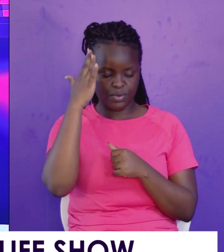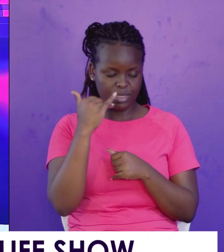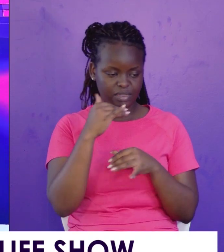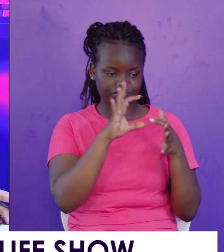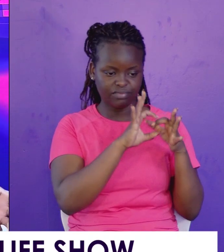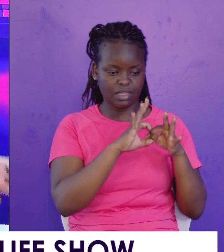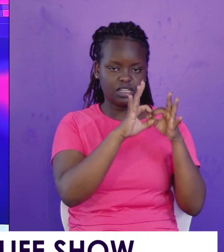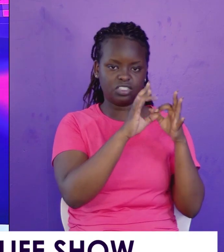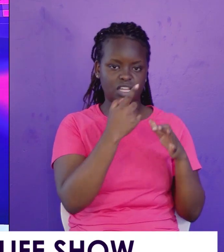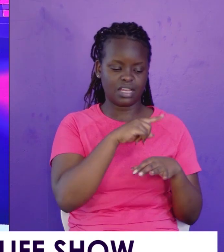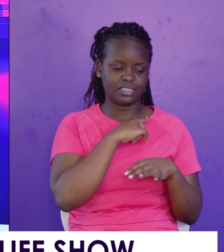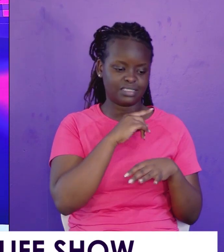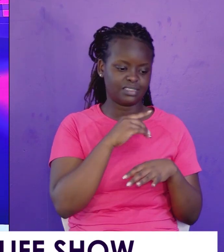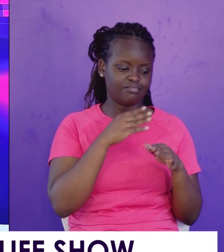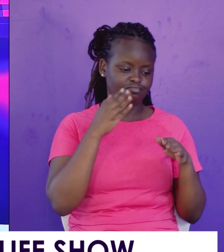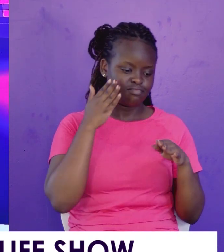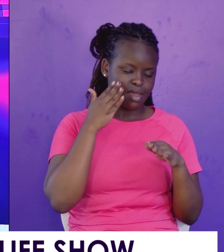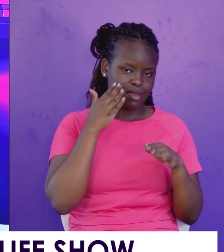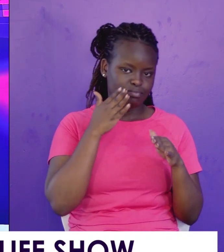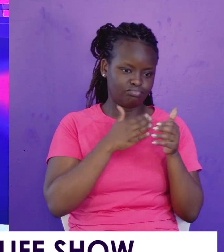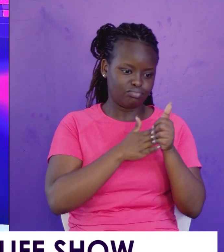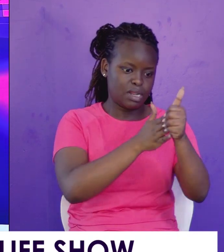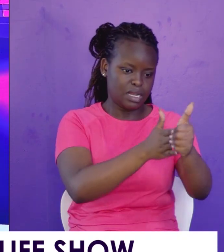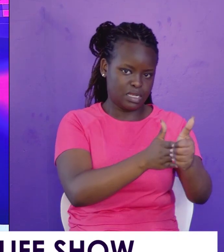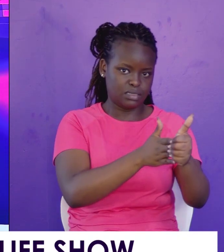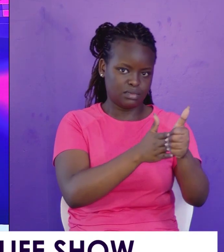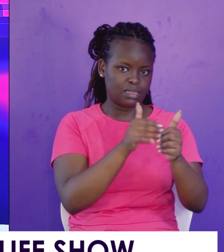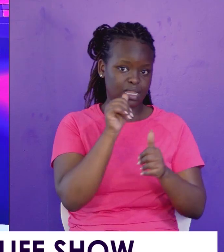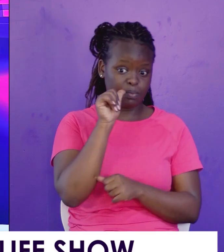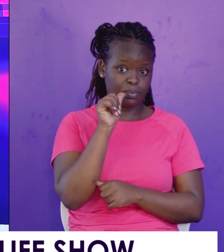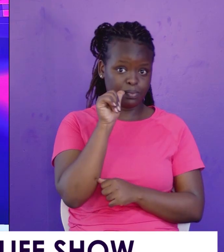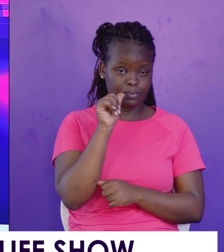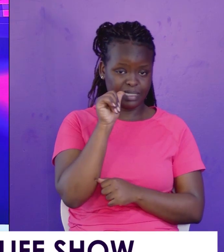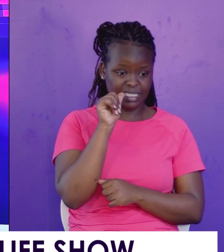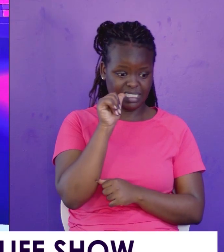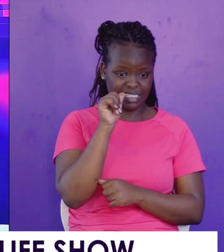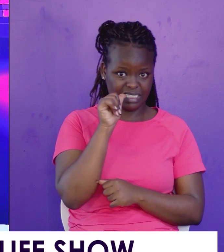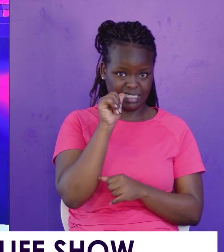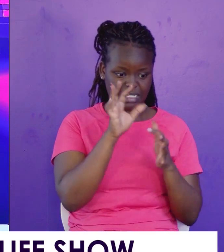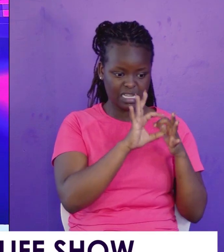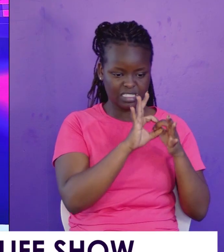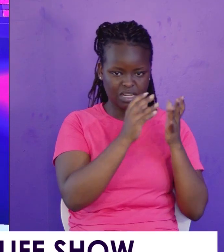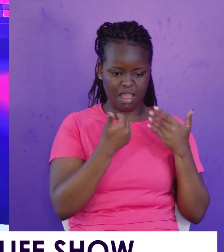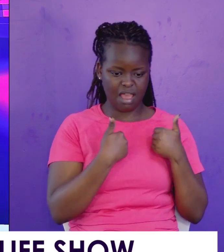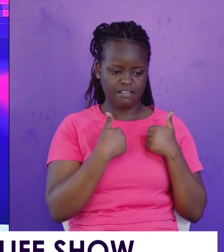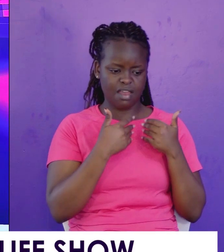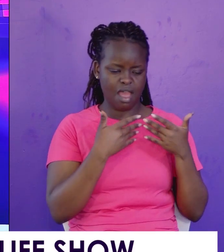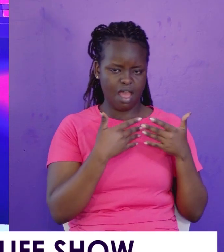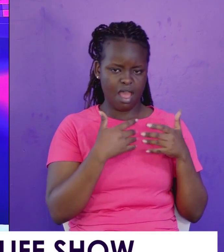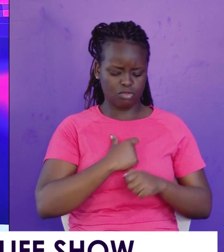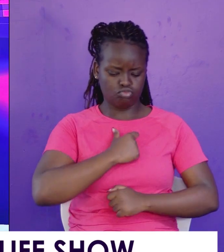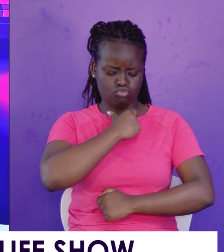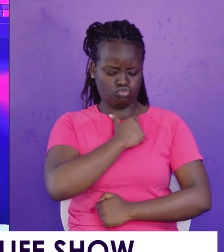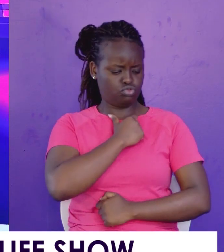culture we were encultured into. The British culture, where there is a way that they do those things. There's a tuxedo. There is